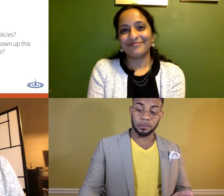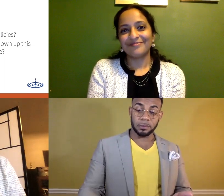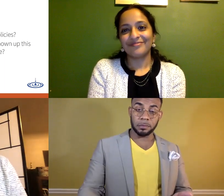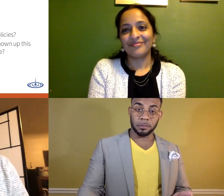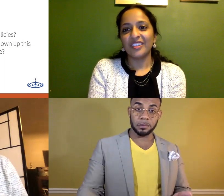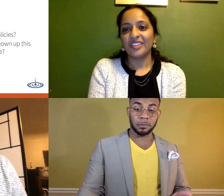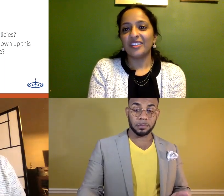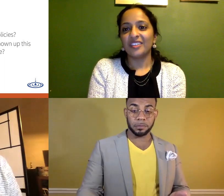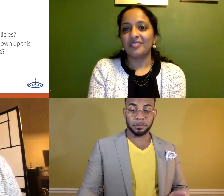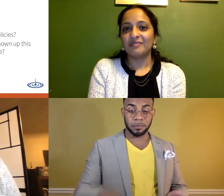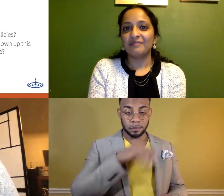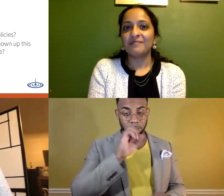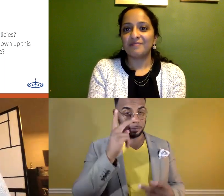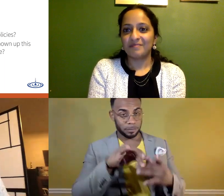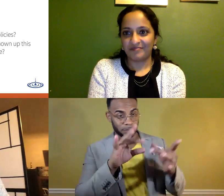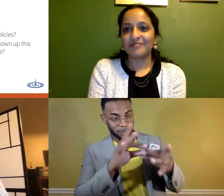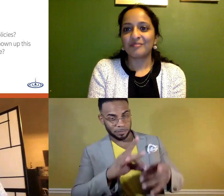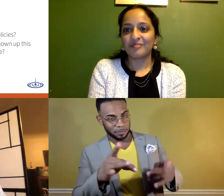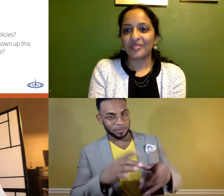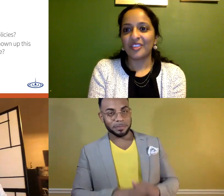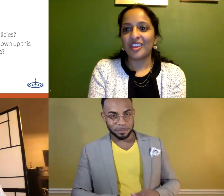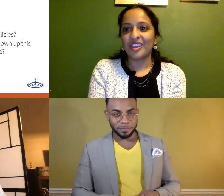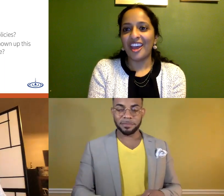I'm loving what I'm seeing in the chat, Preeti.